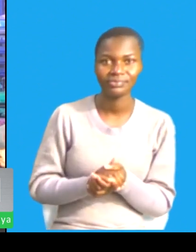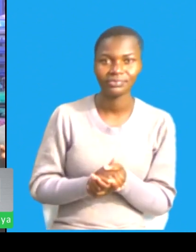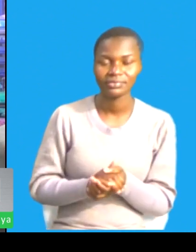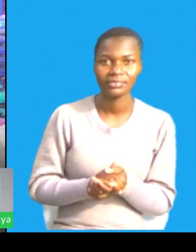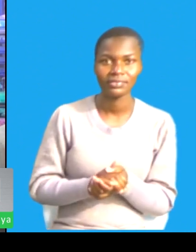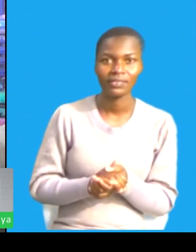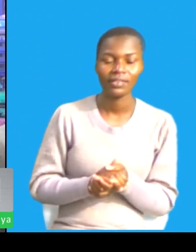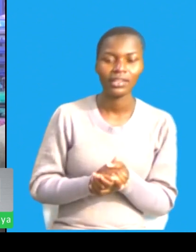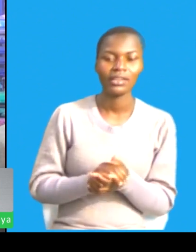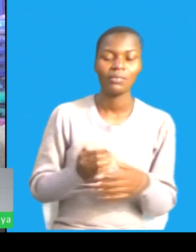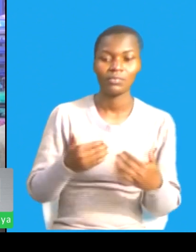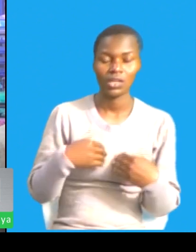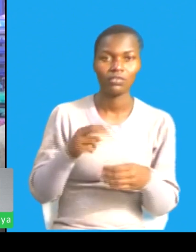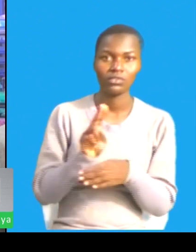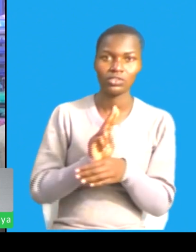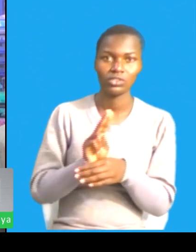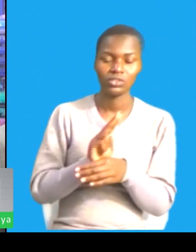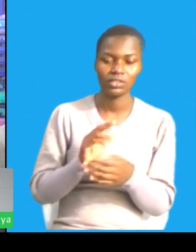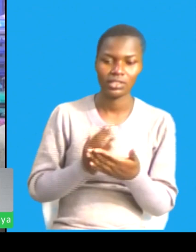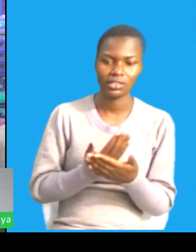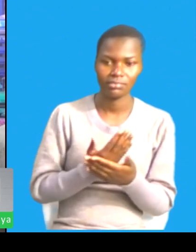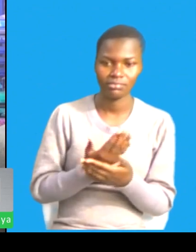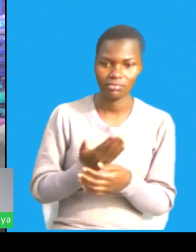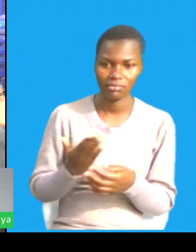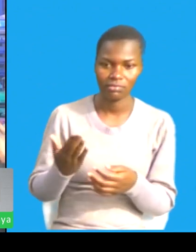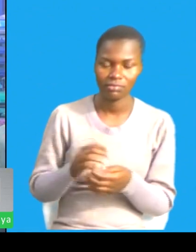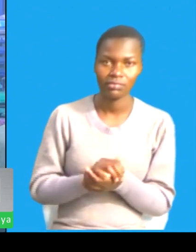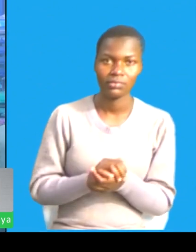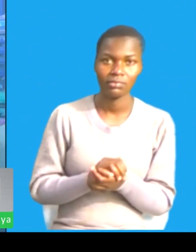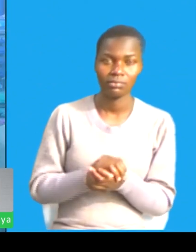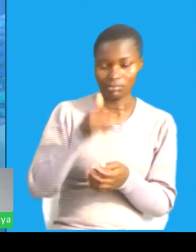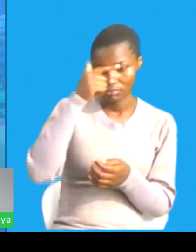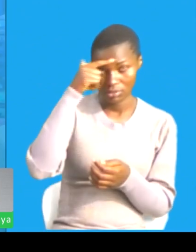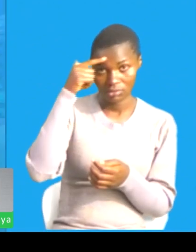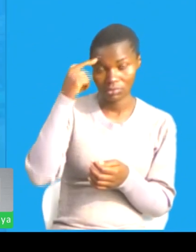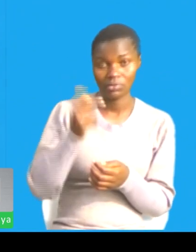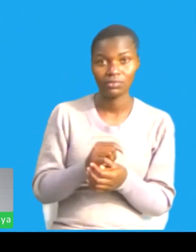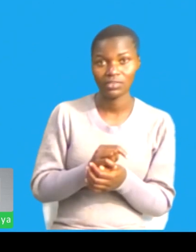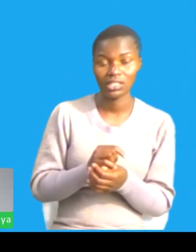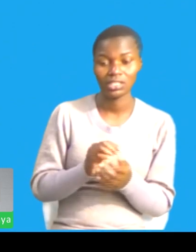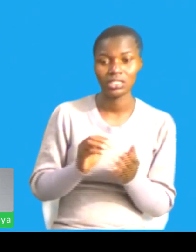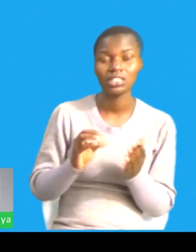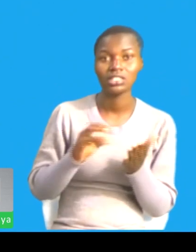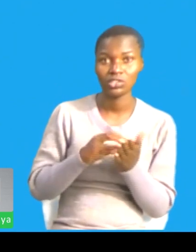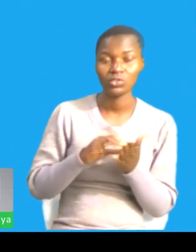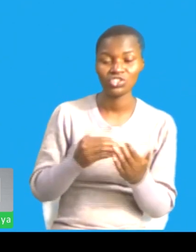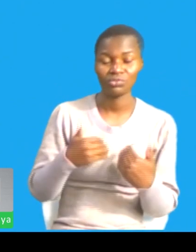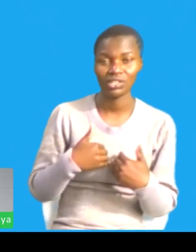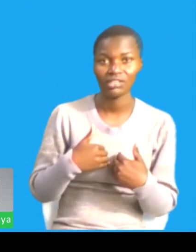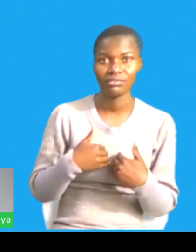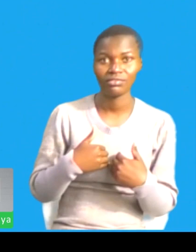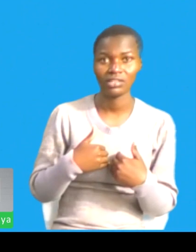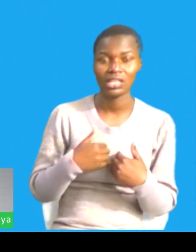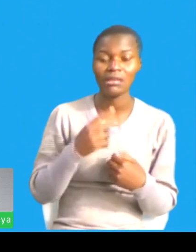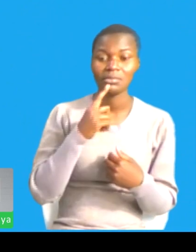lose some of these things in vandalism and what have you because of the kind of scenario that we had. And that's why I'm telling you that, Jonah, we